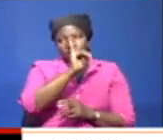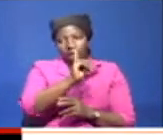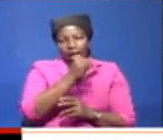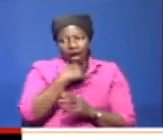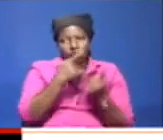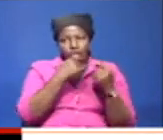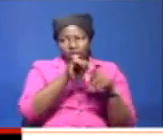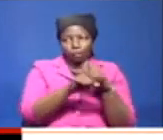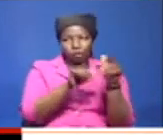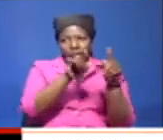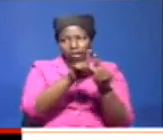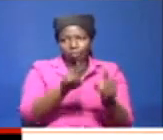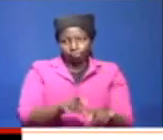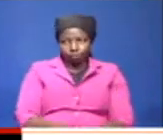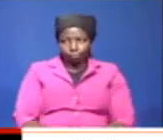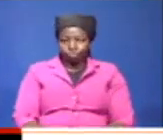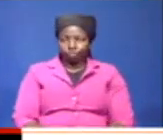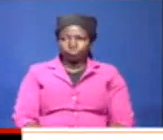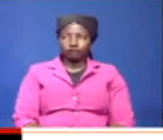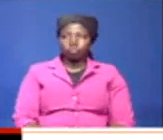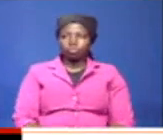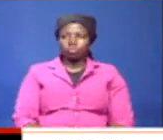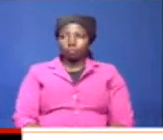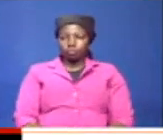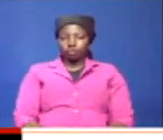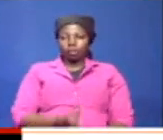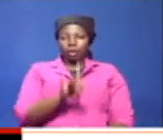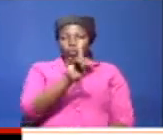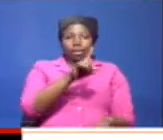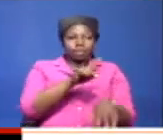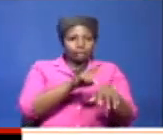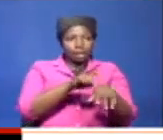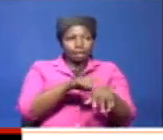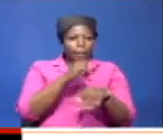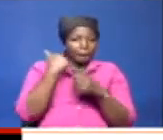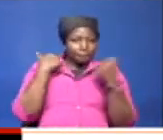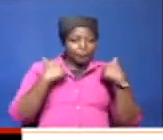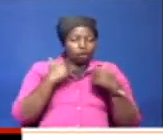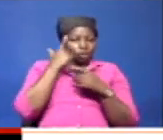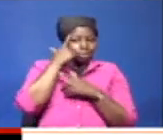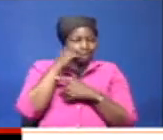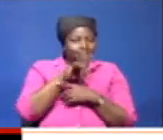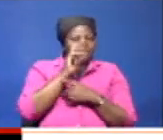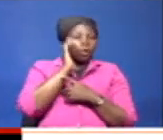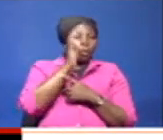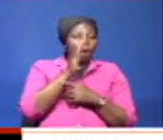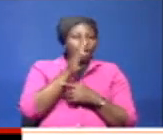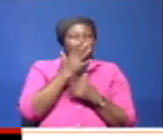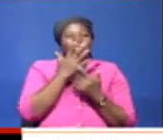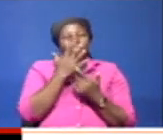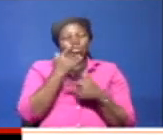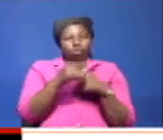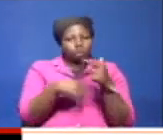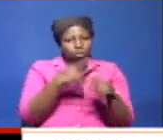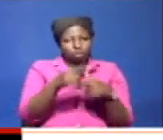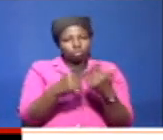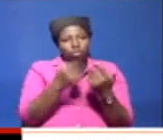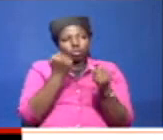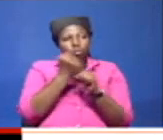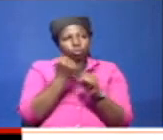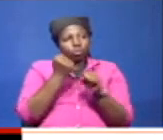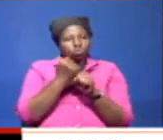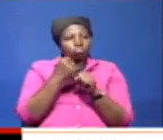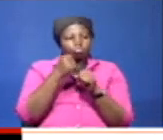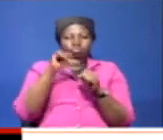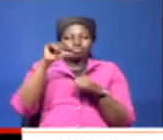stage, at one point I thought he would end up some crazy place, but he set a very